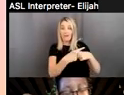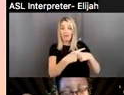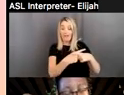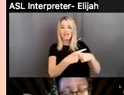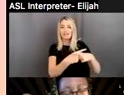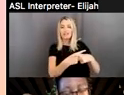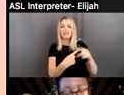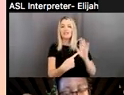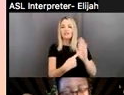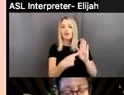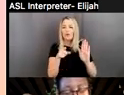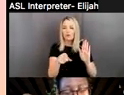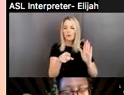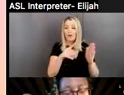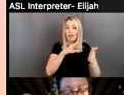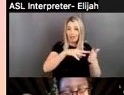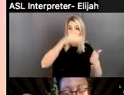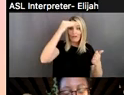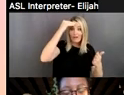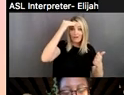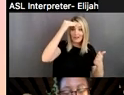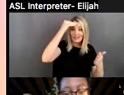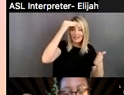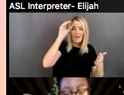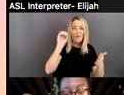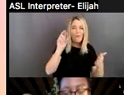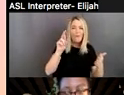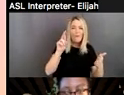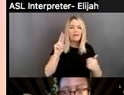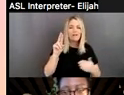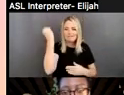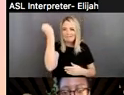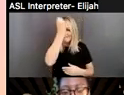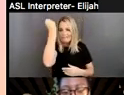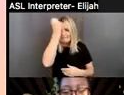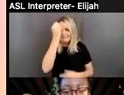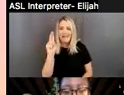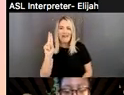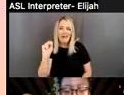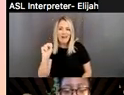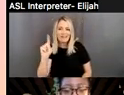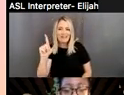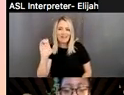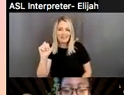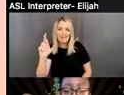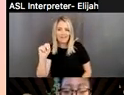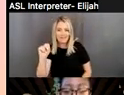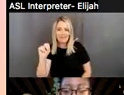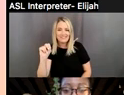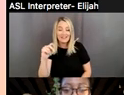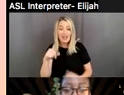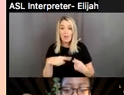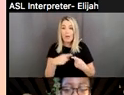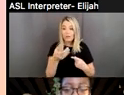unlearning. As a note, as you go into these breakout rooms, We ask that you speak from the I, which